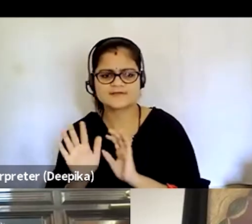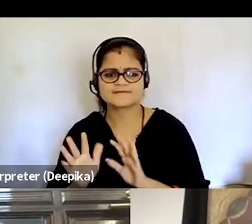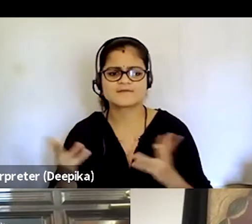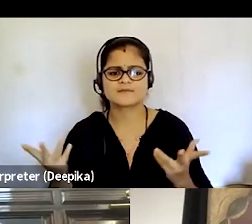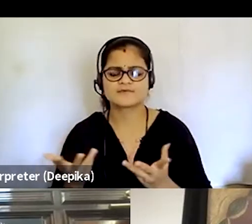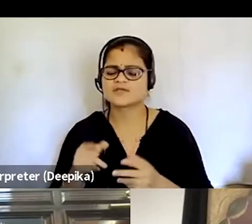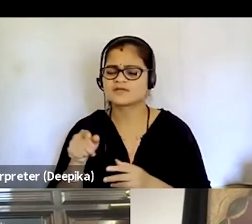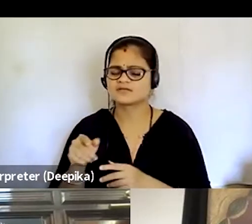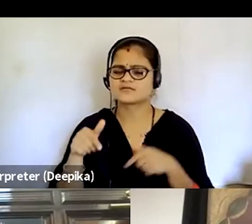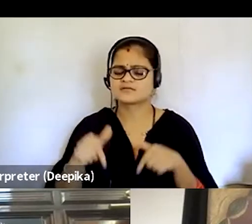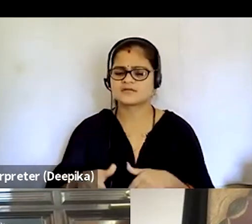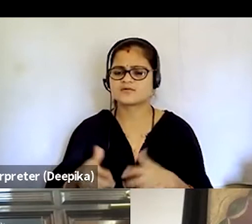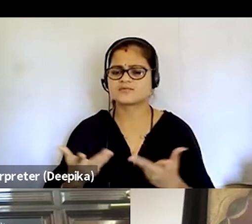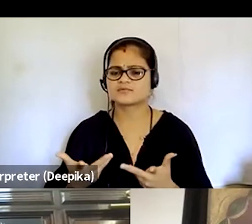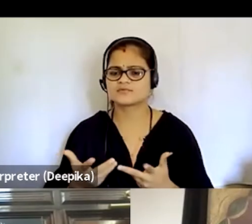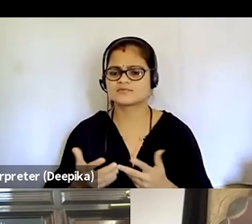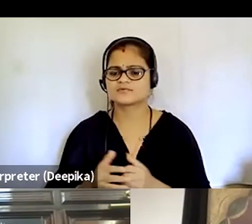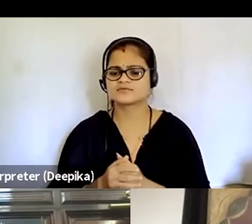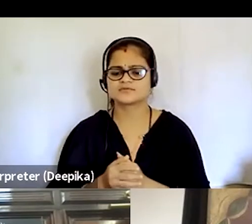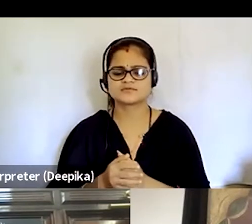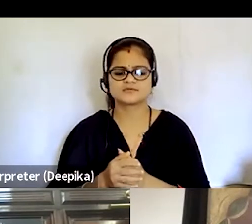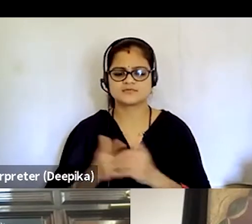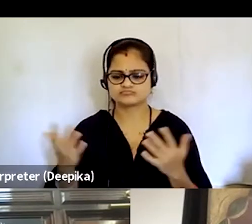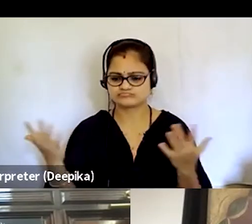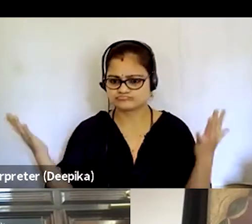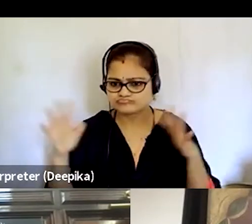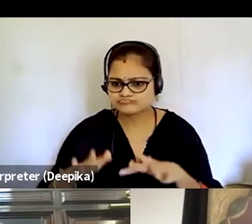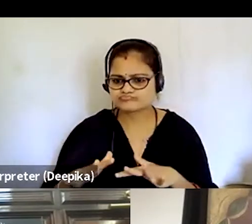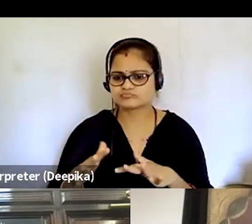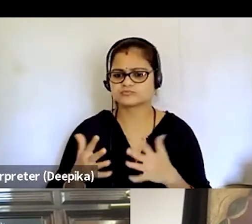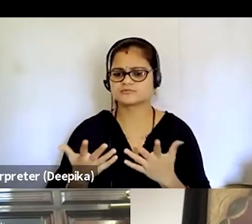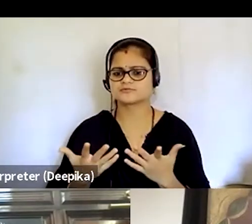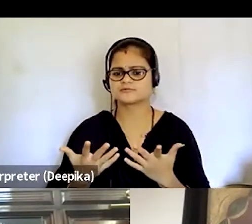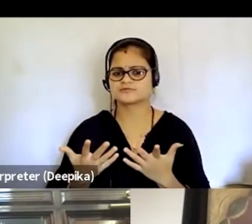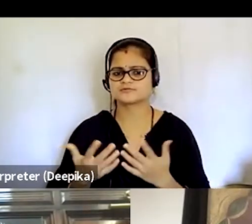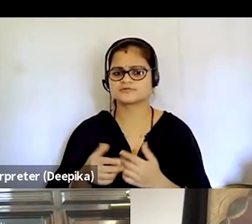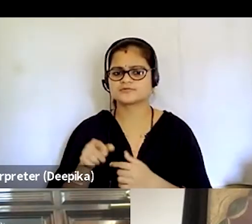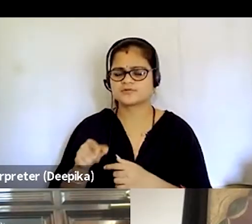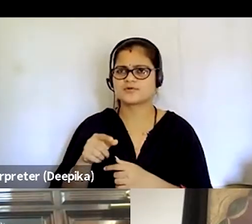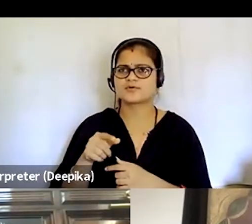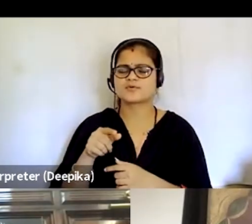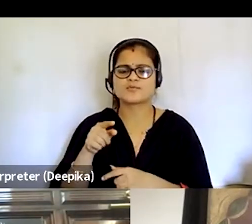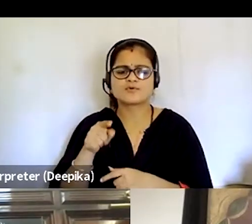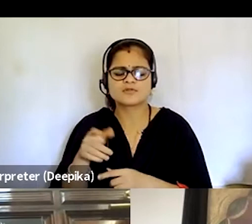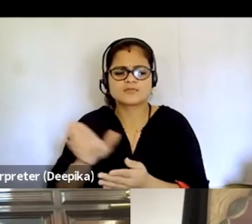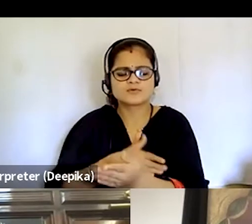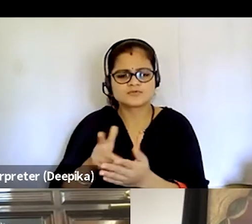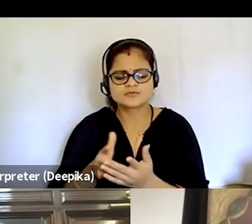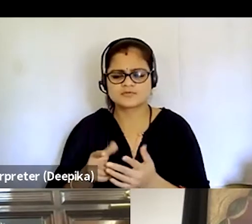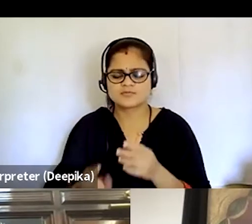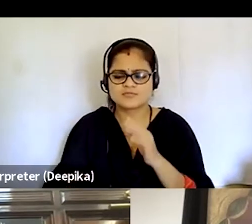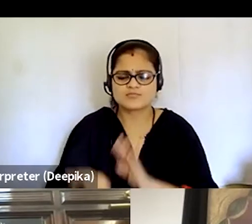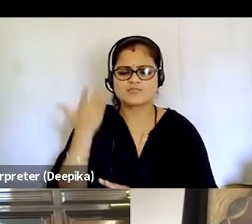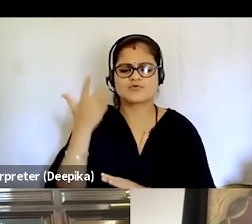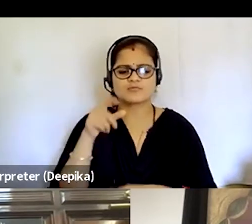it now that gets in the crowds? Or what was the genre before B Flat shut? What was the genre of music that got in the most crowds